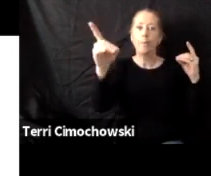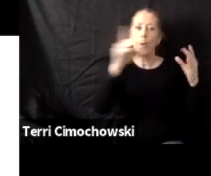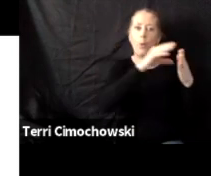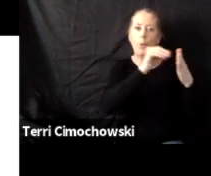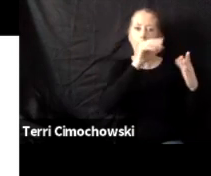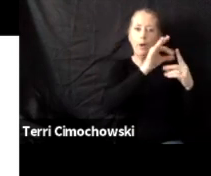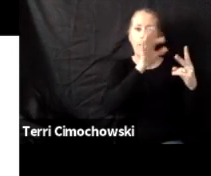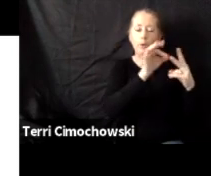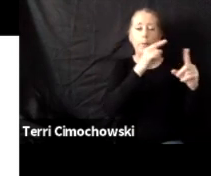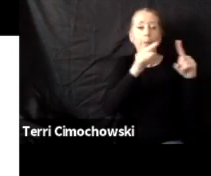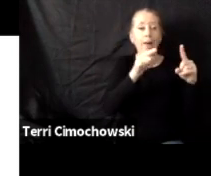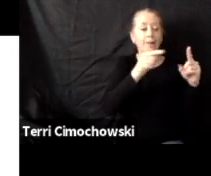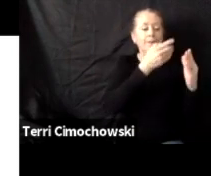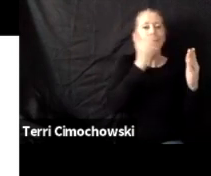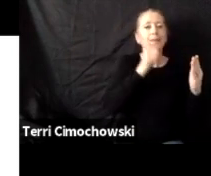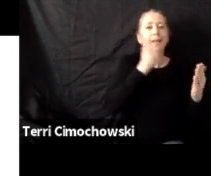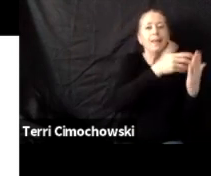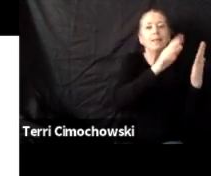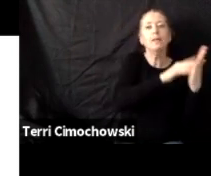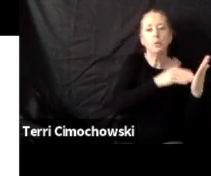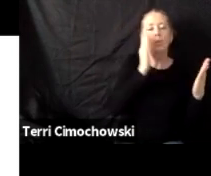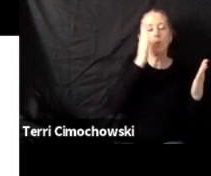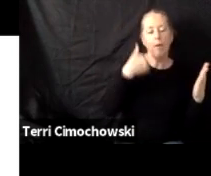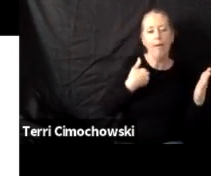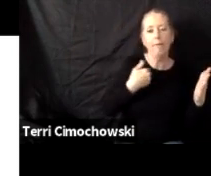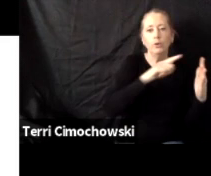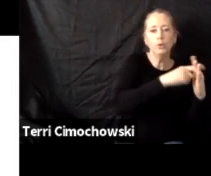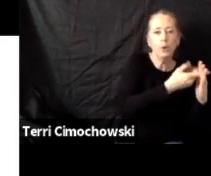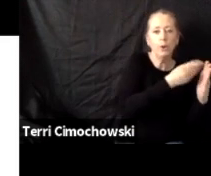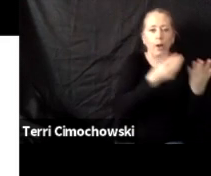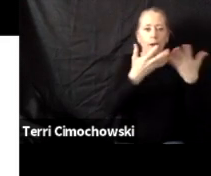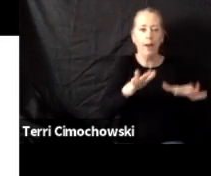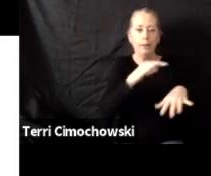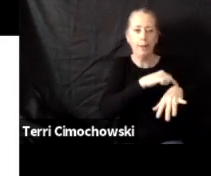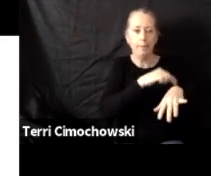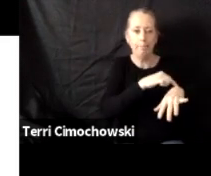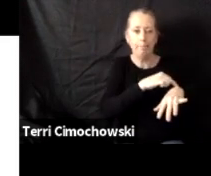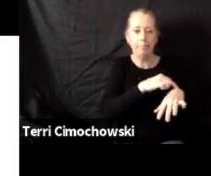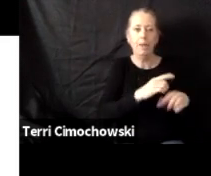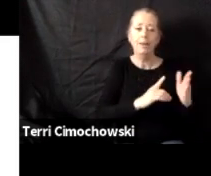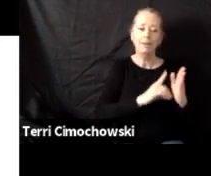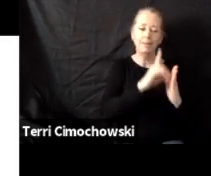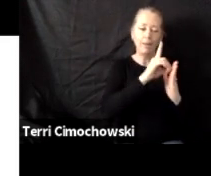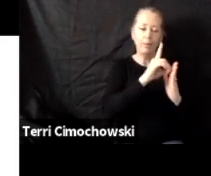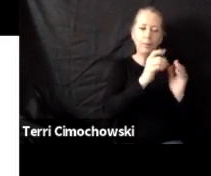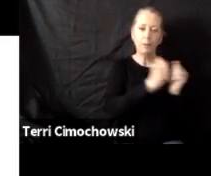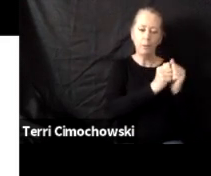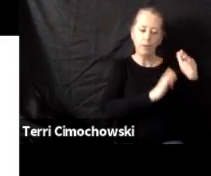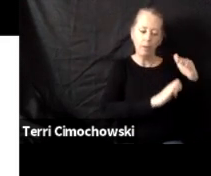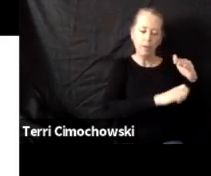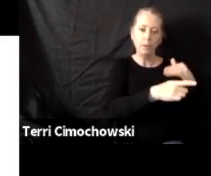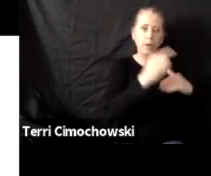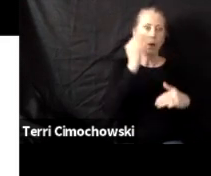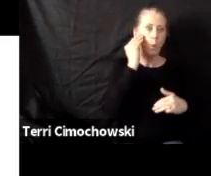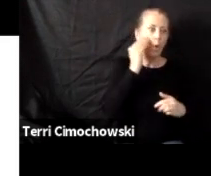daily schedule with a start time and an end time. At the elementary level, developmentally, it's really helpful for students to know the start